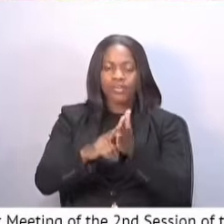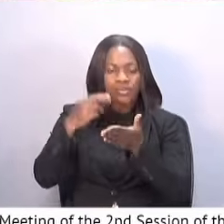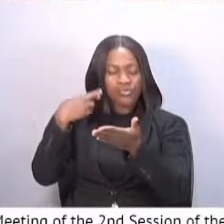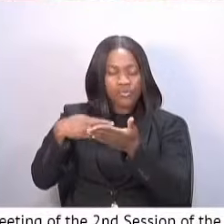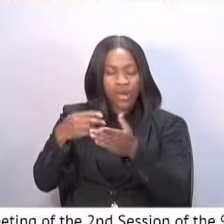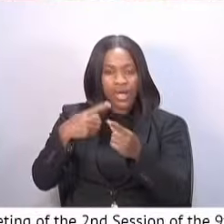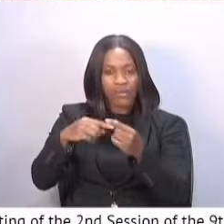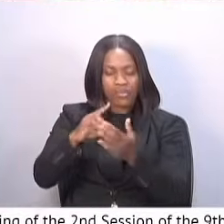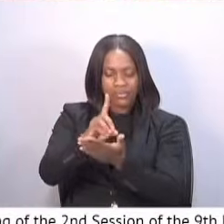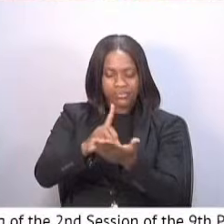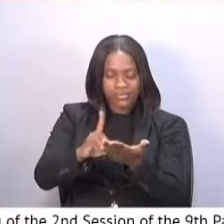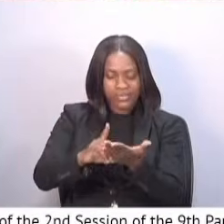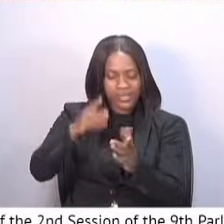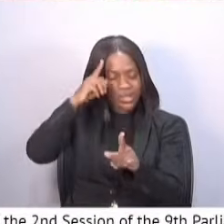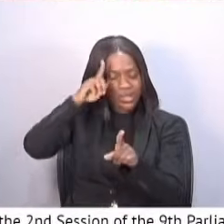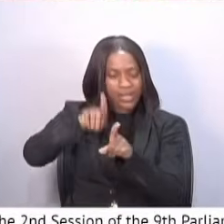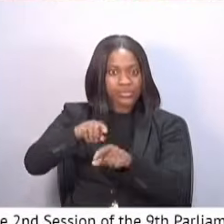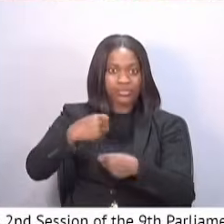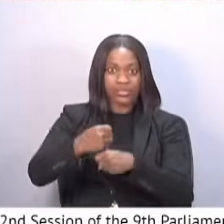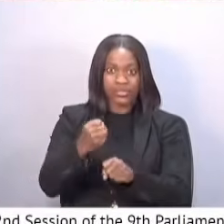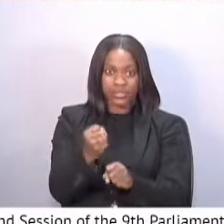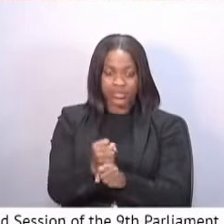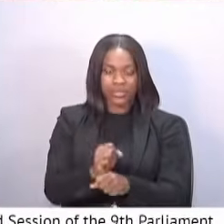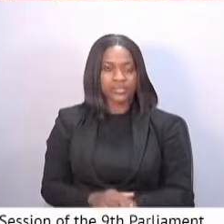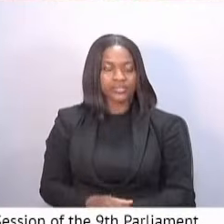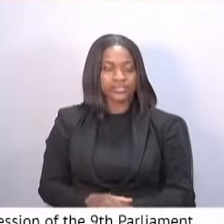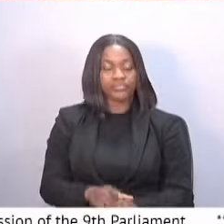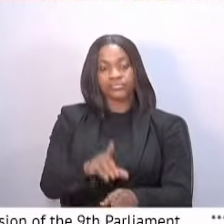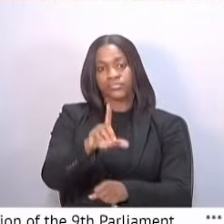the draft agreement. In